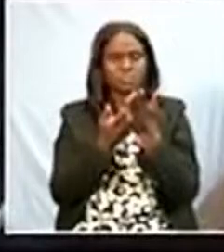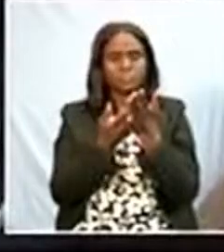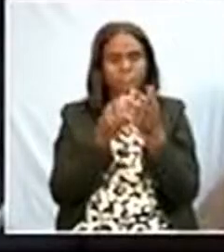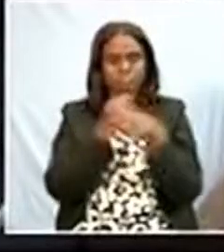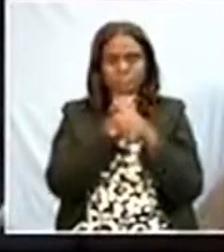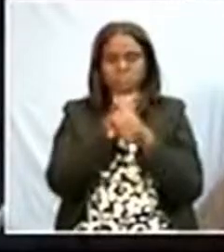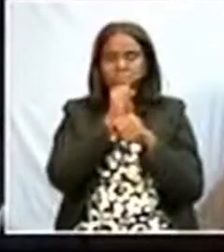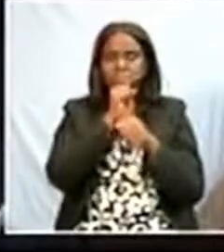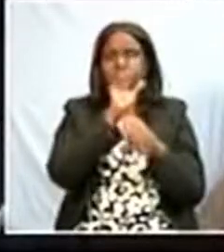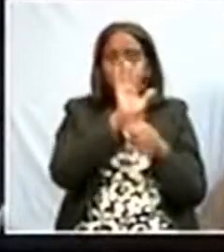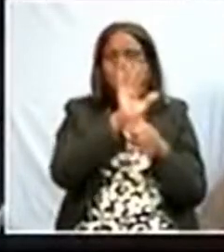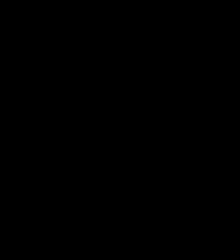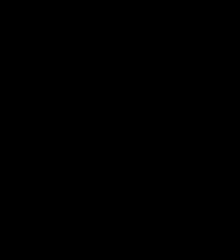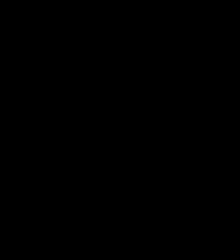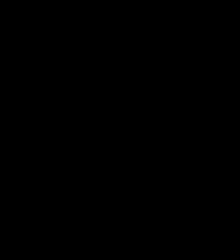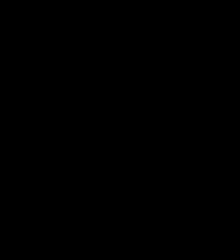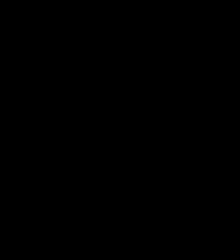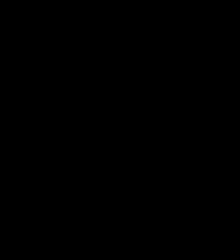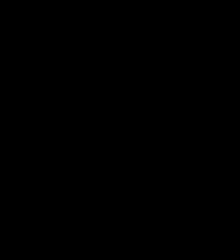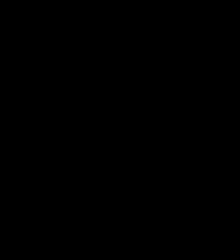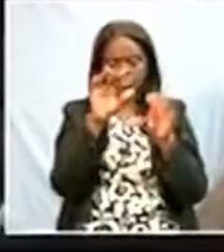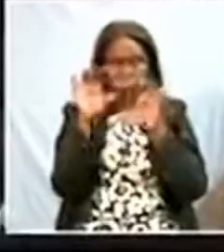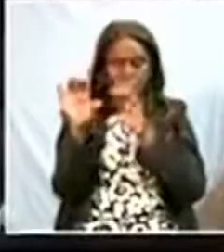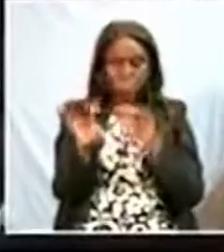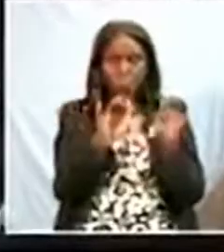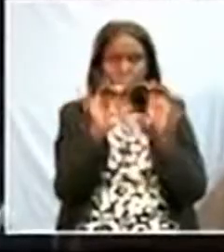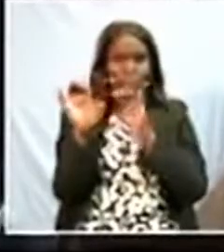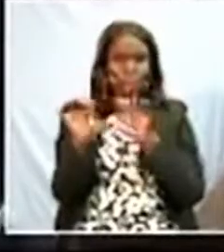make sure that you